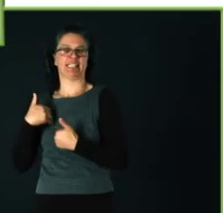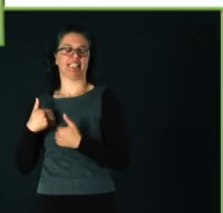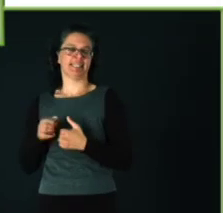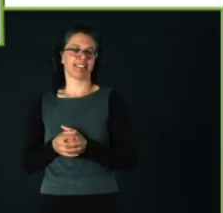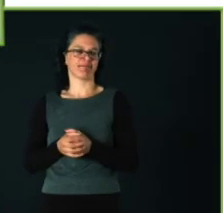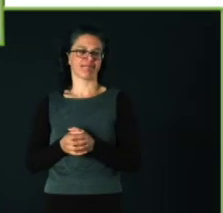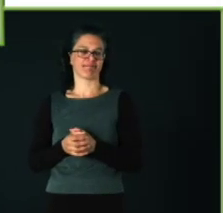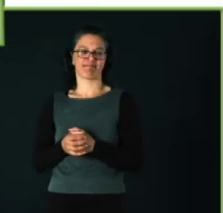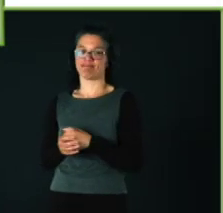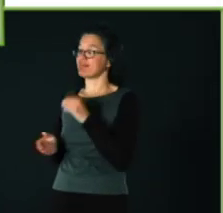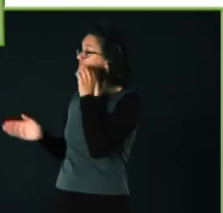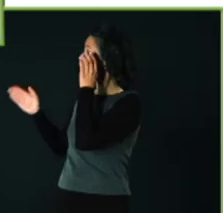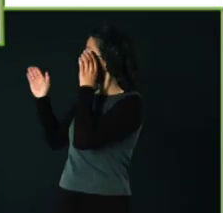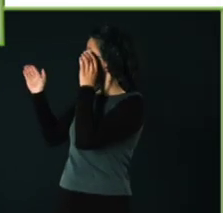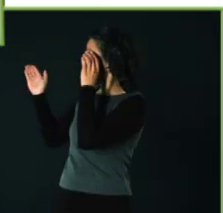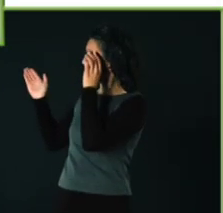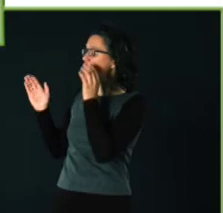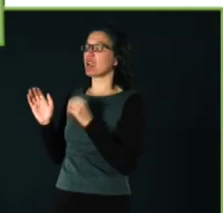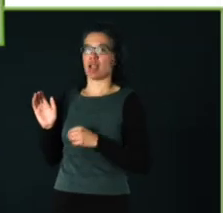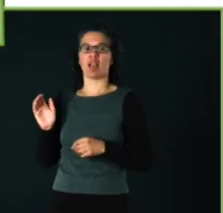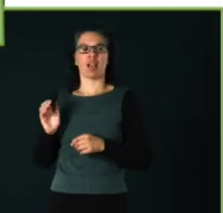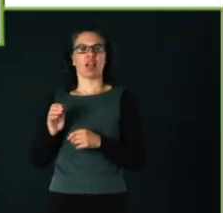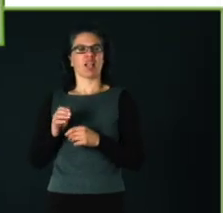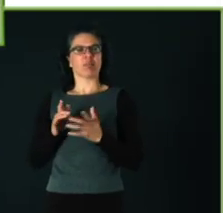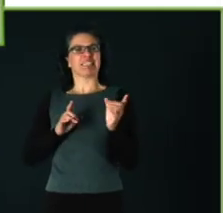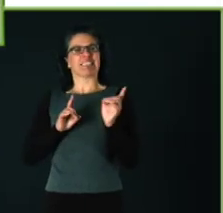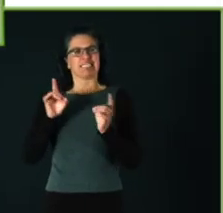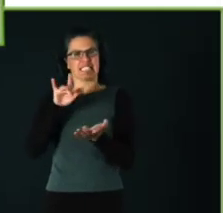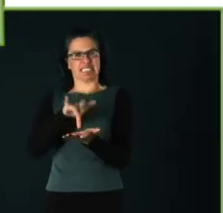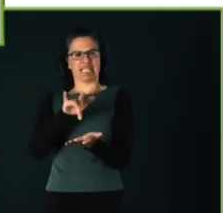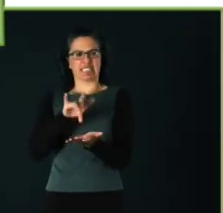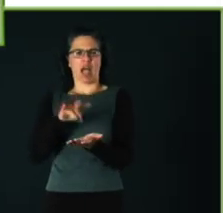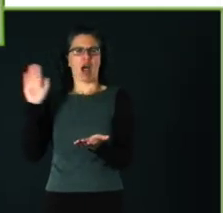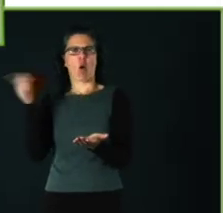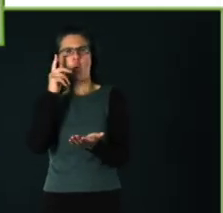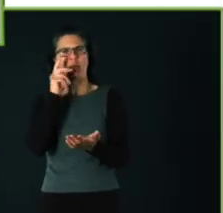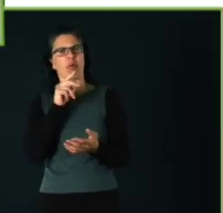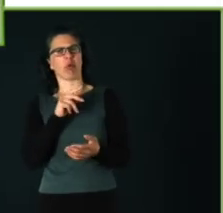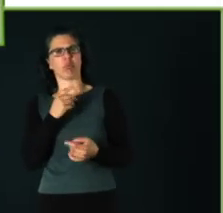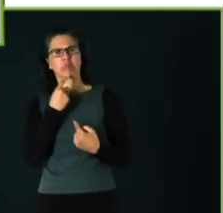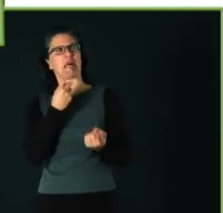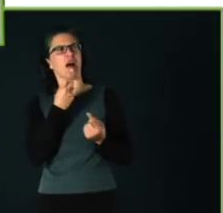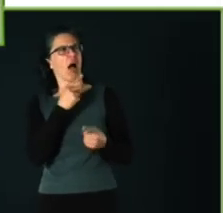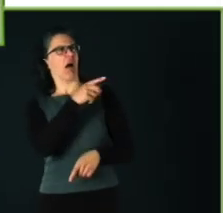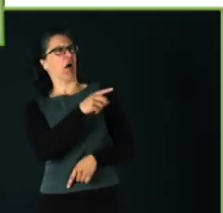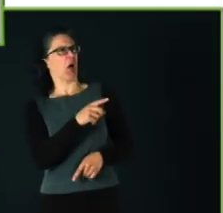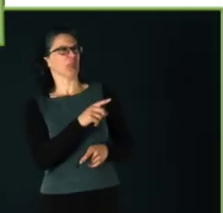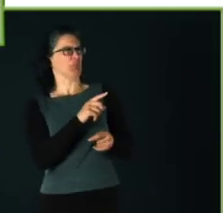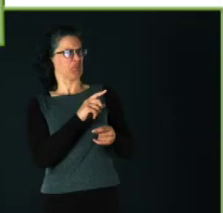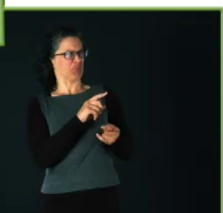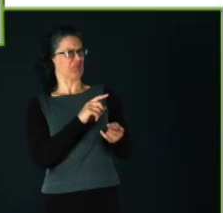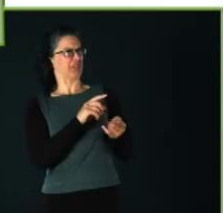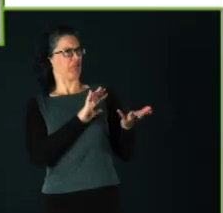Now this is the downtown CBD, and everyone's saying tonight, you know, how it's getting untidy, and I